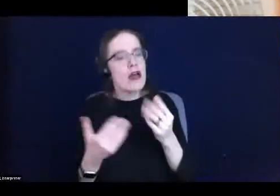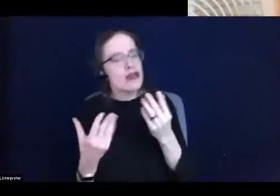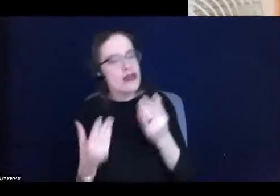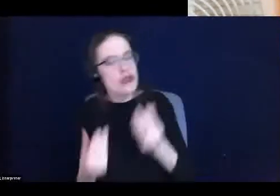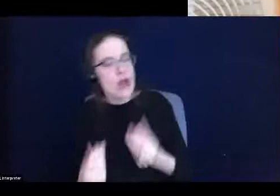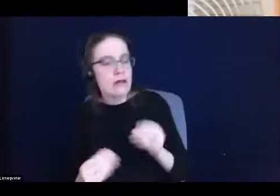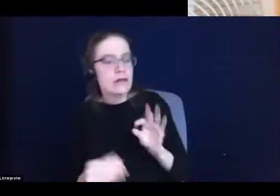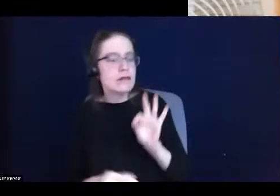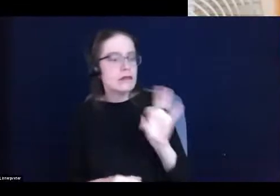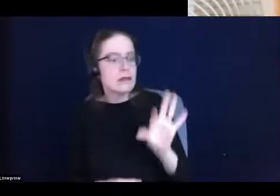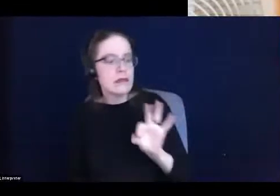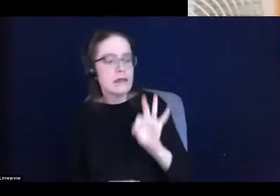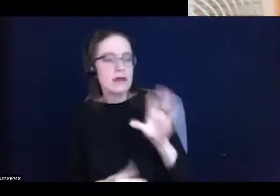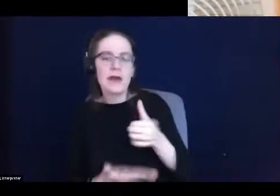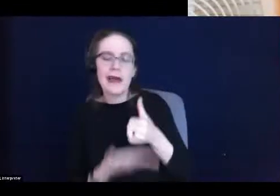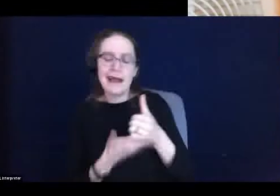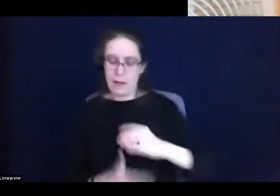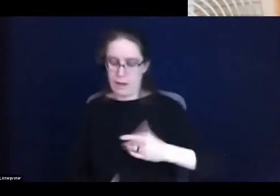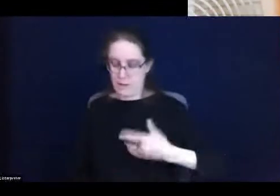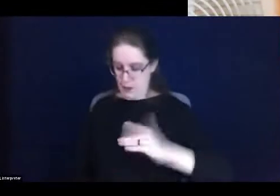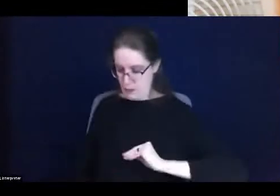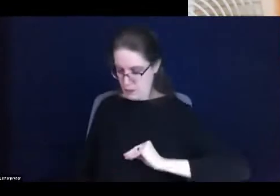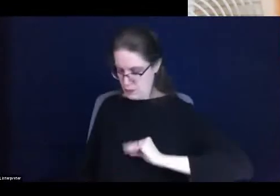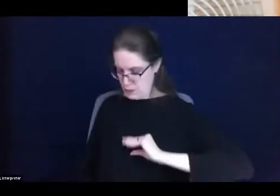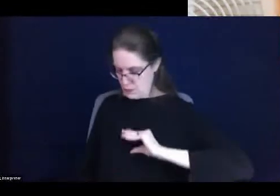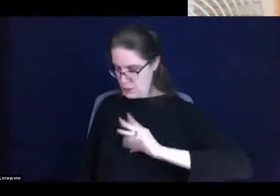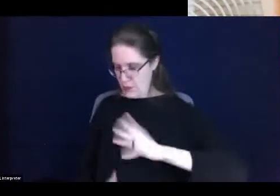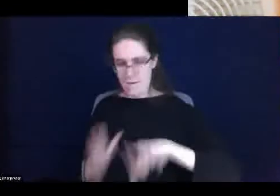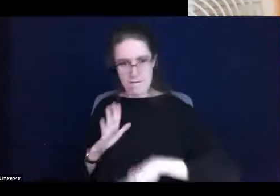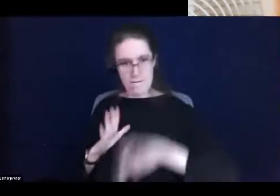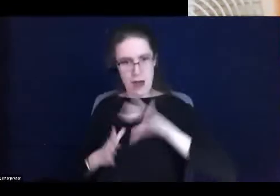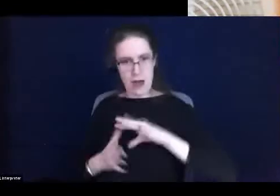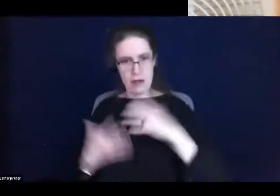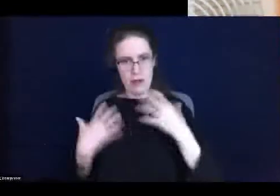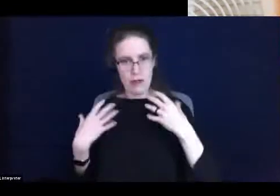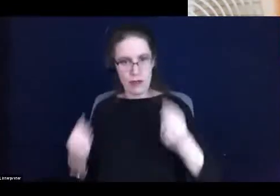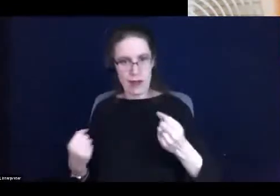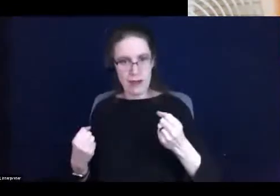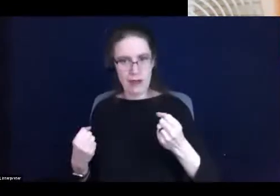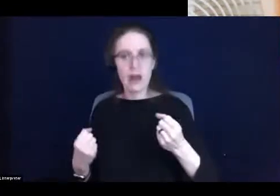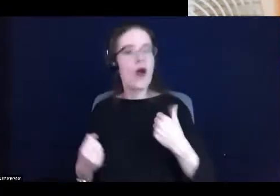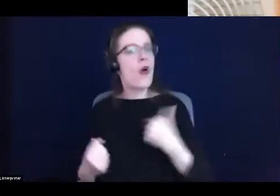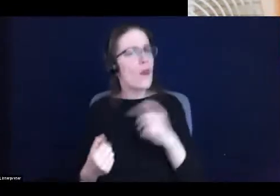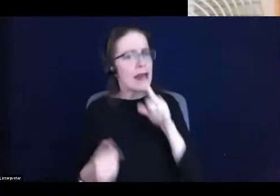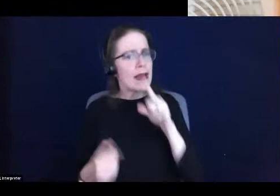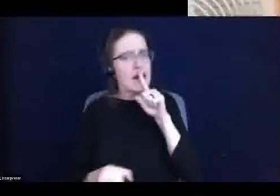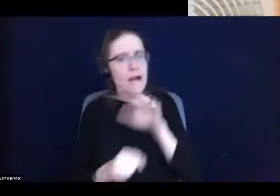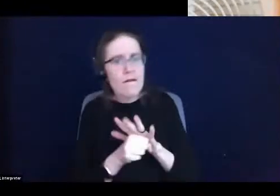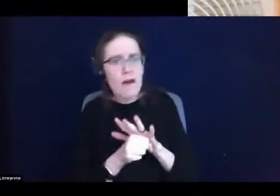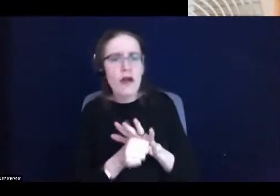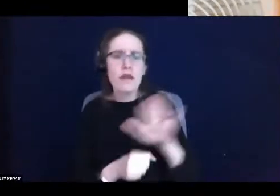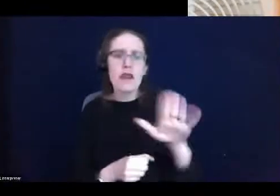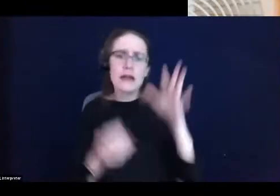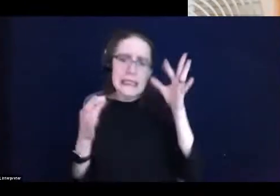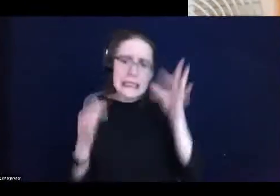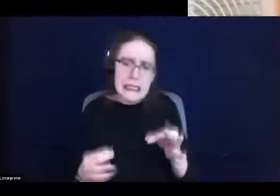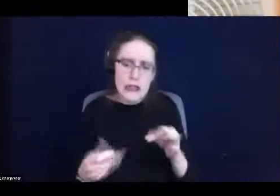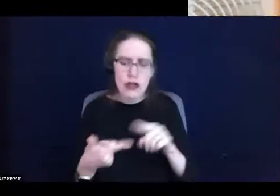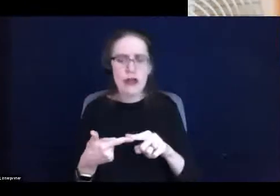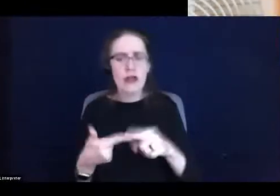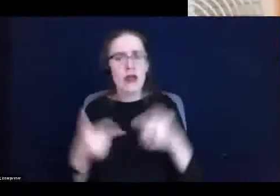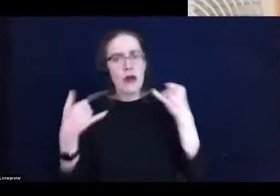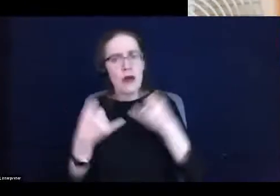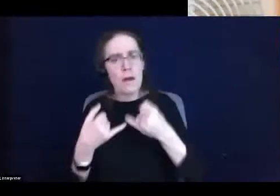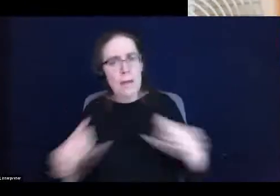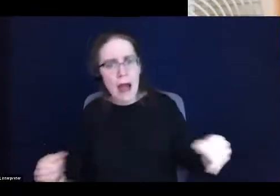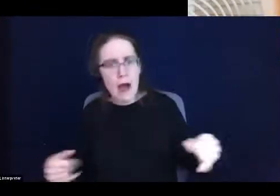themselves. But beyond just their identities, we can affirm their decisions or when they set a boundary or really any